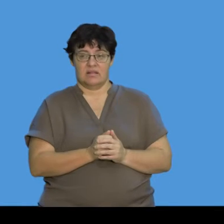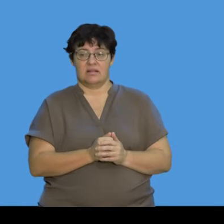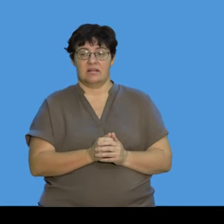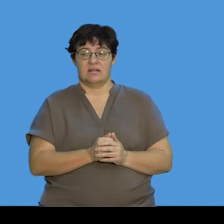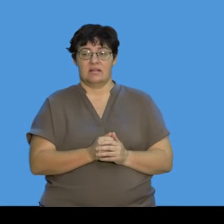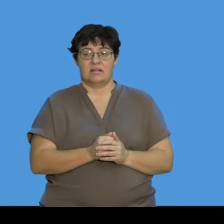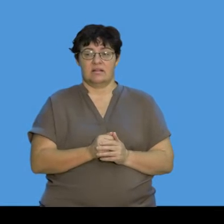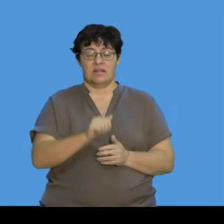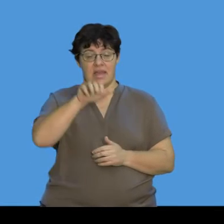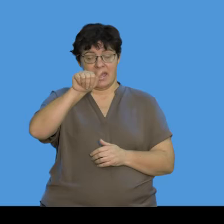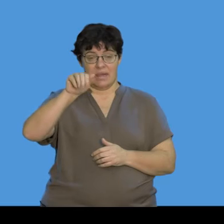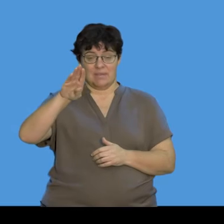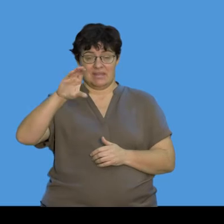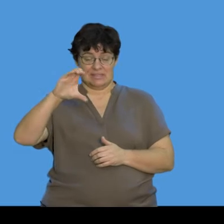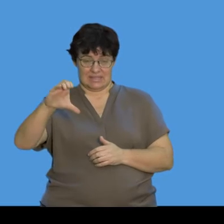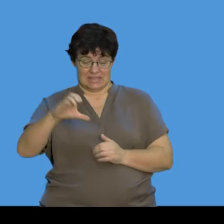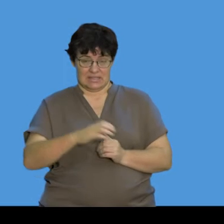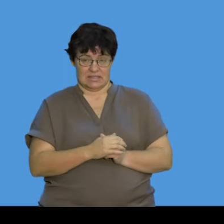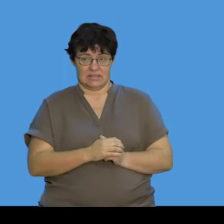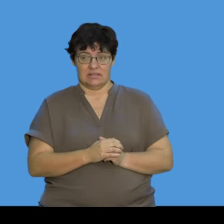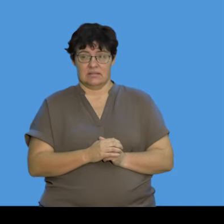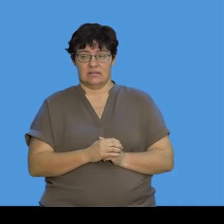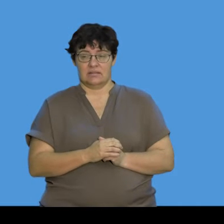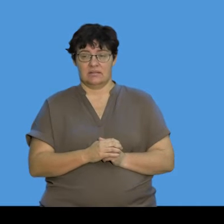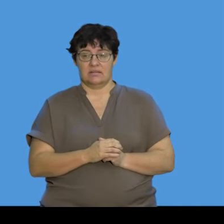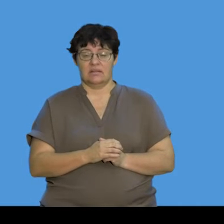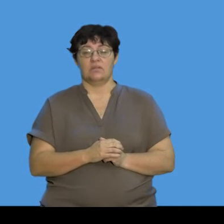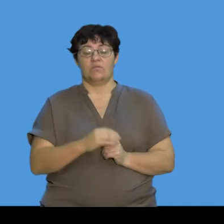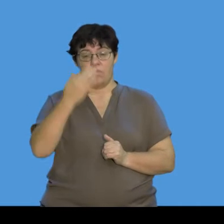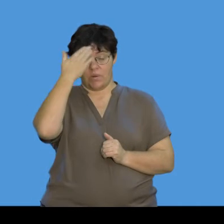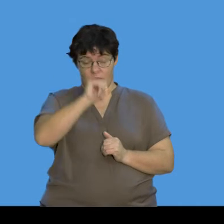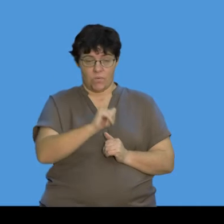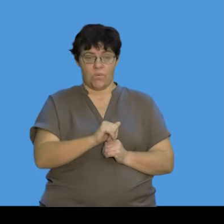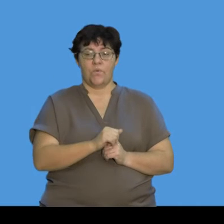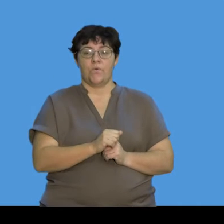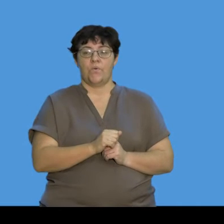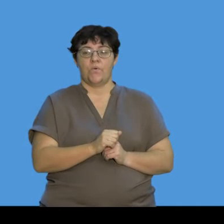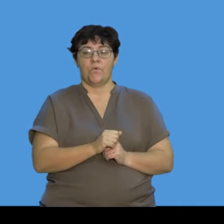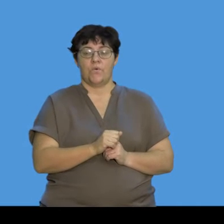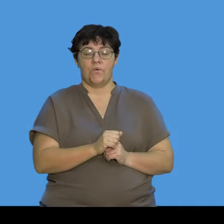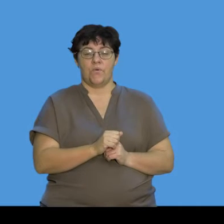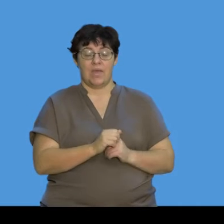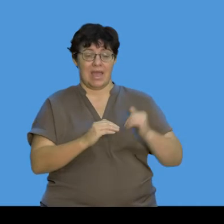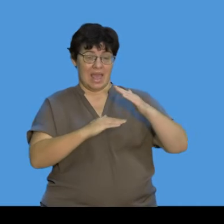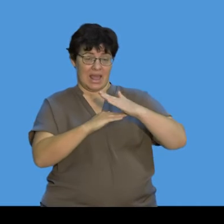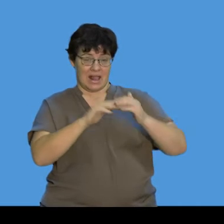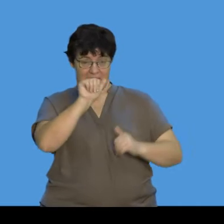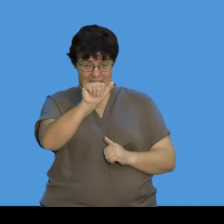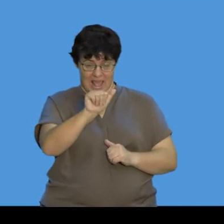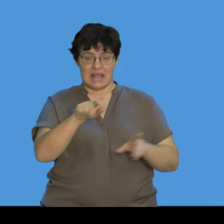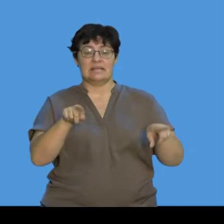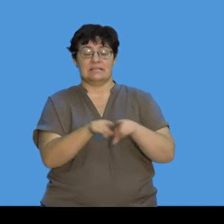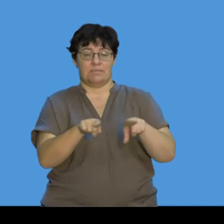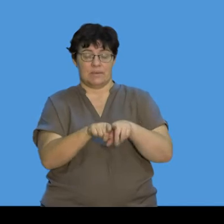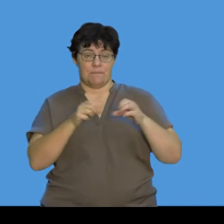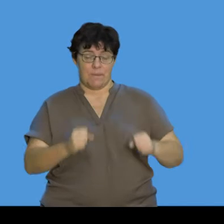focus, ABC. I know that the angle A is common, so